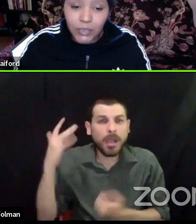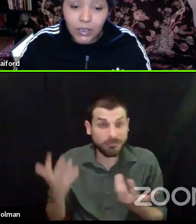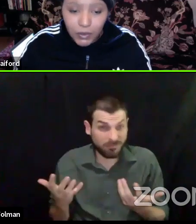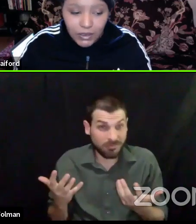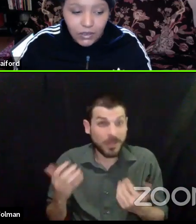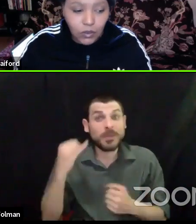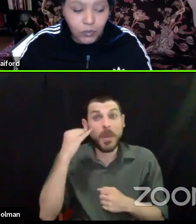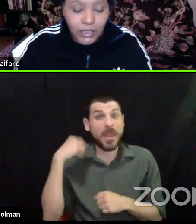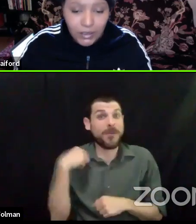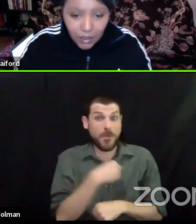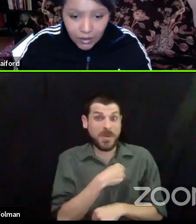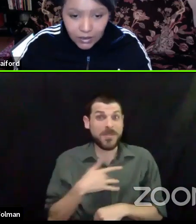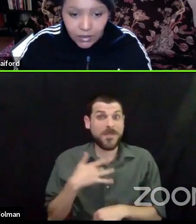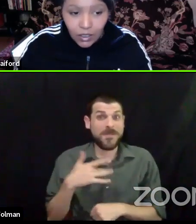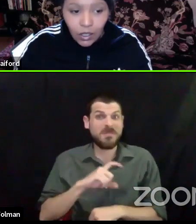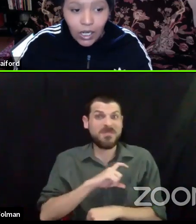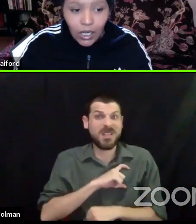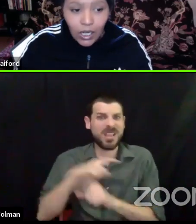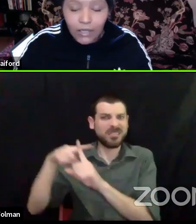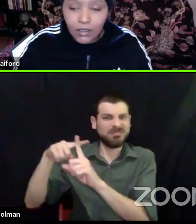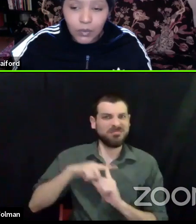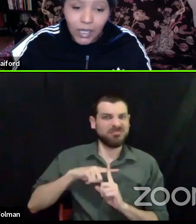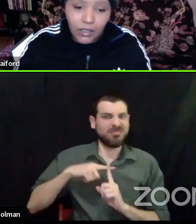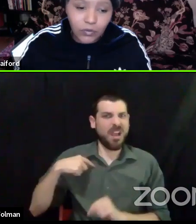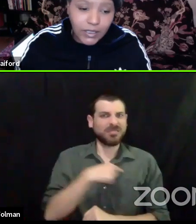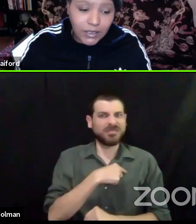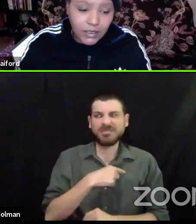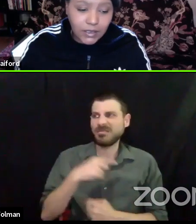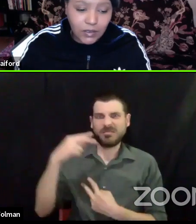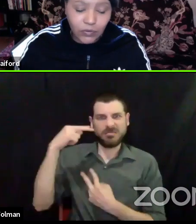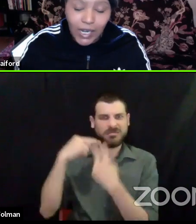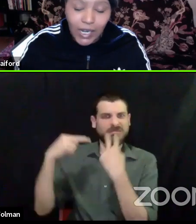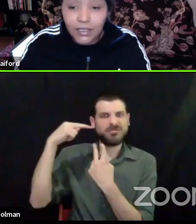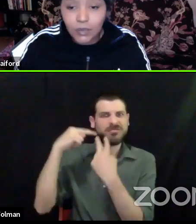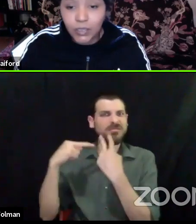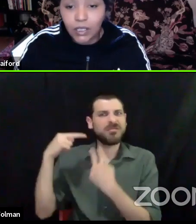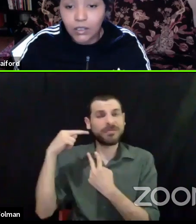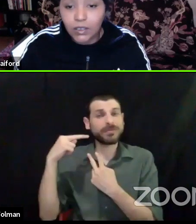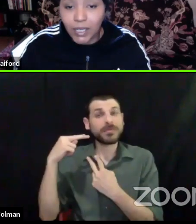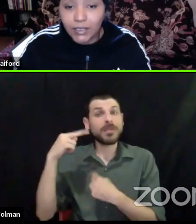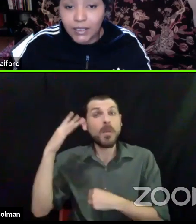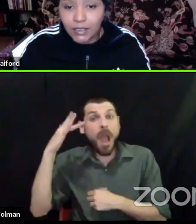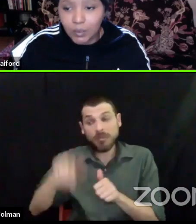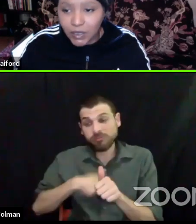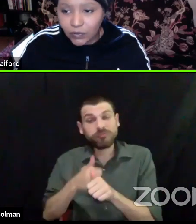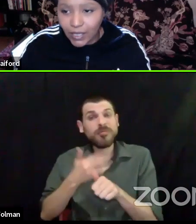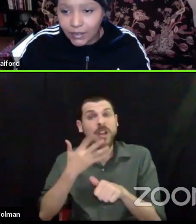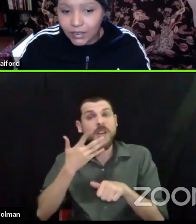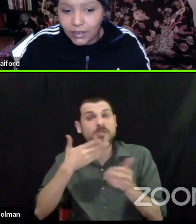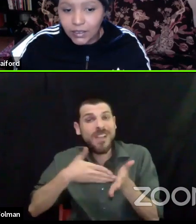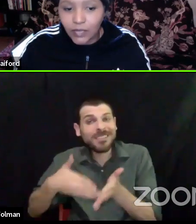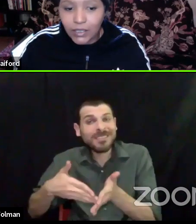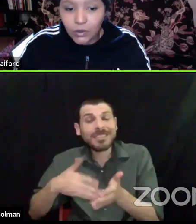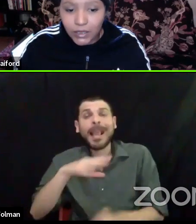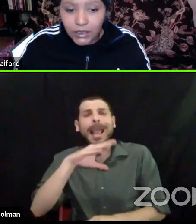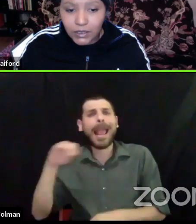of being policed or being targeted, not only by racist violence, but also by systemic